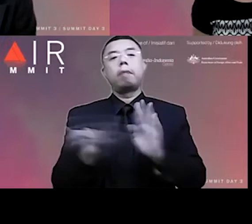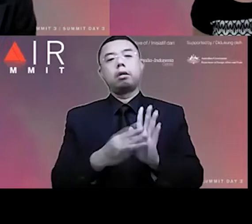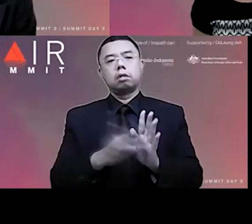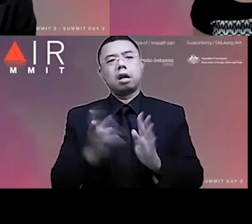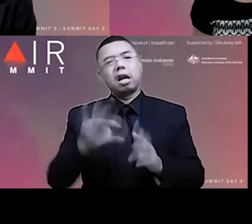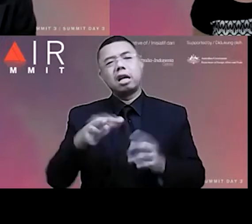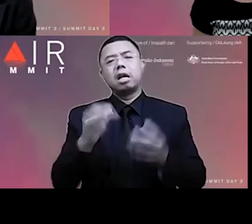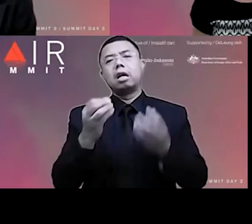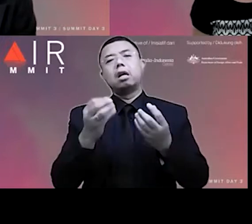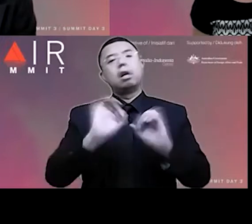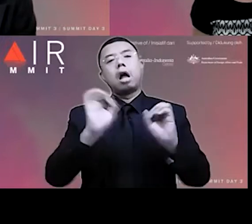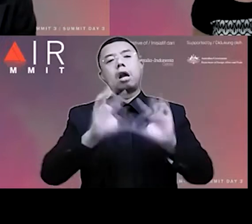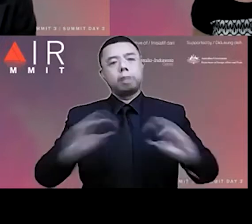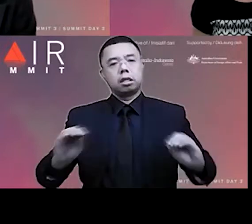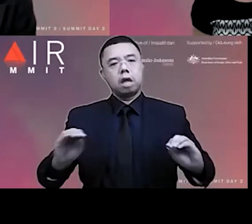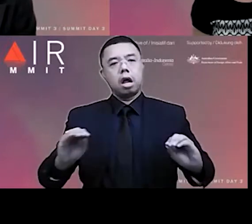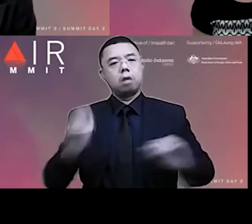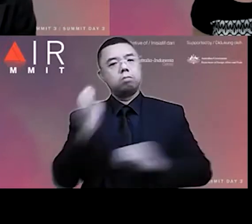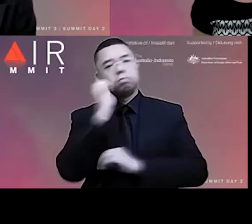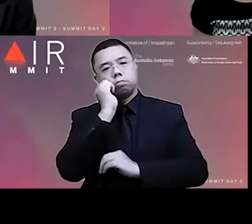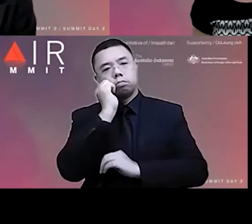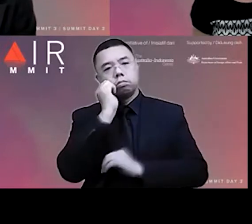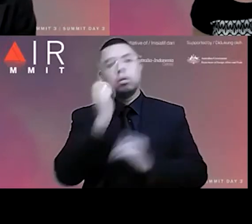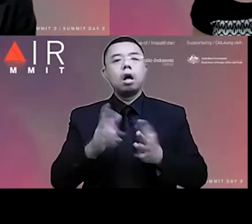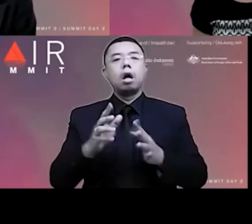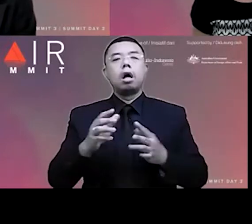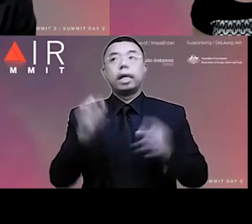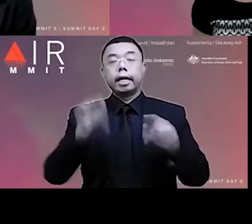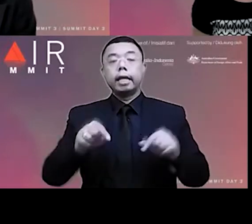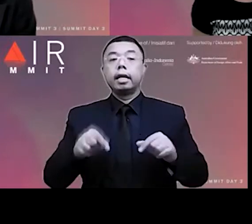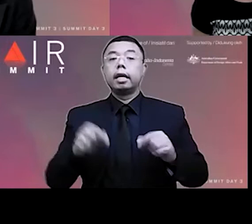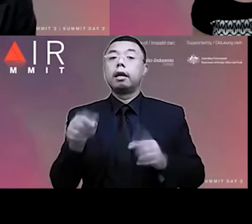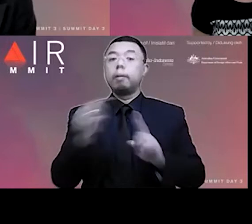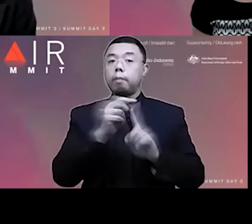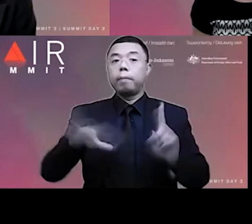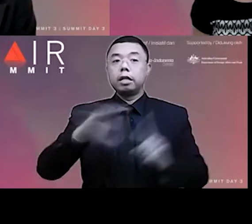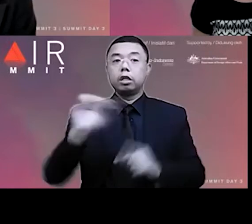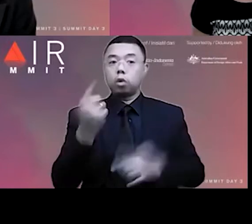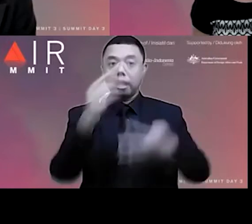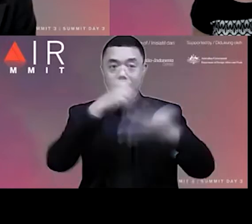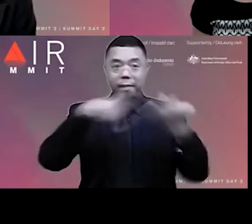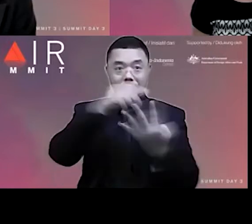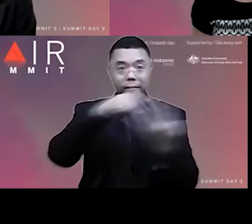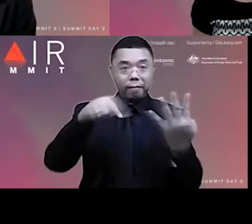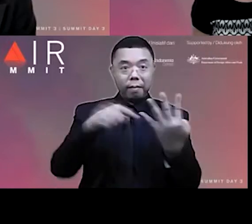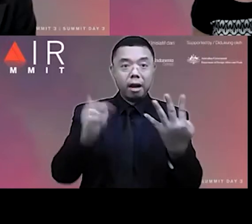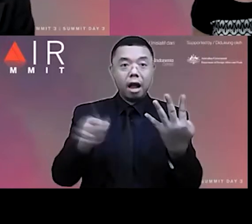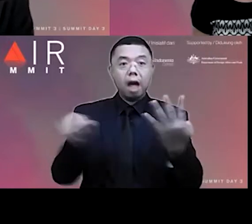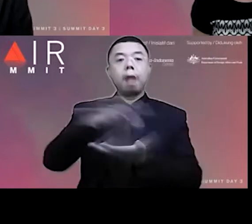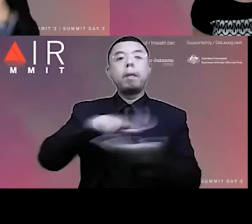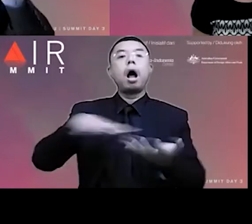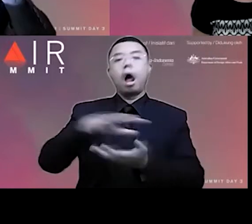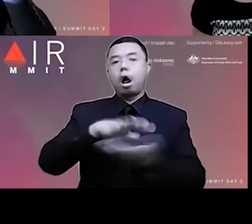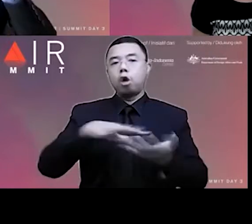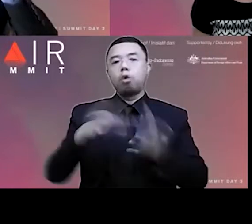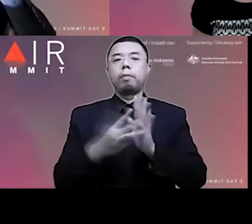So those are the main provinces affected by the tourism, by the